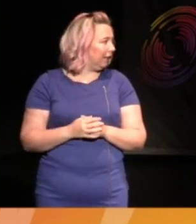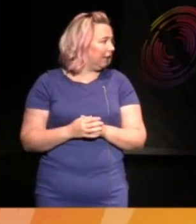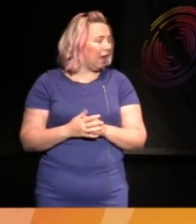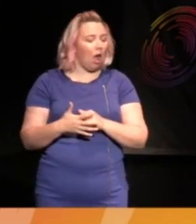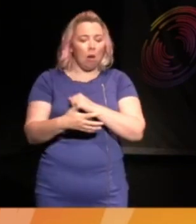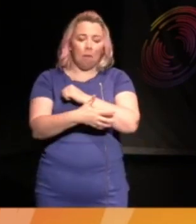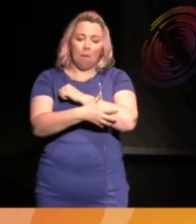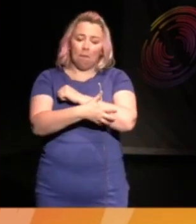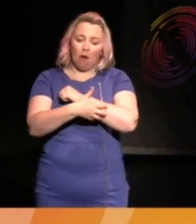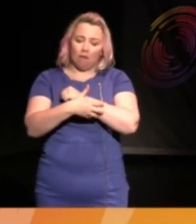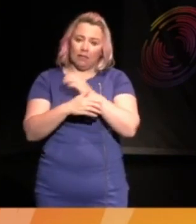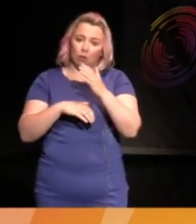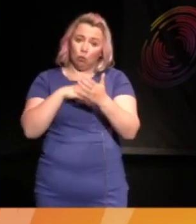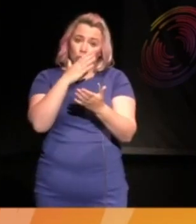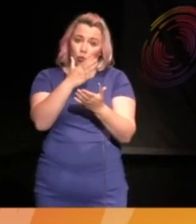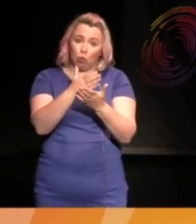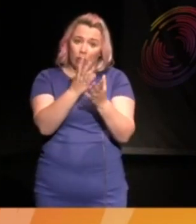Commission?